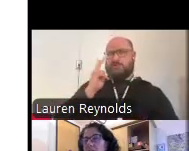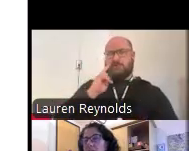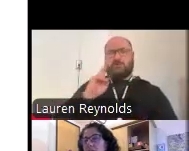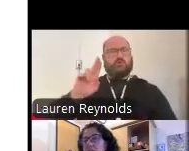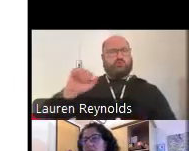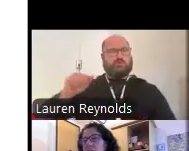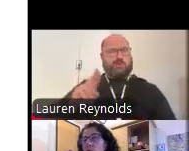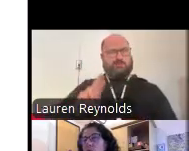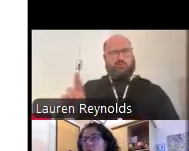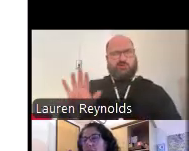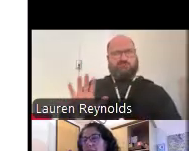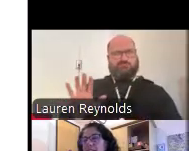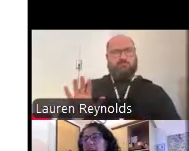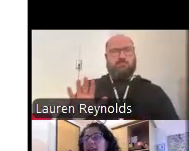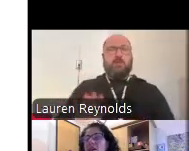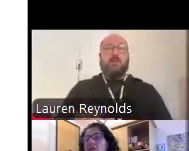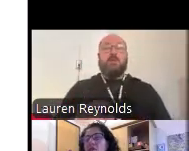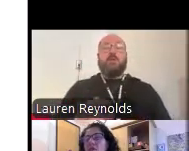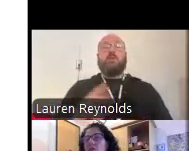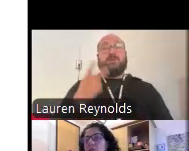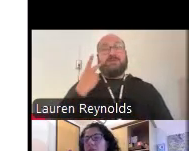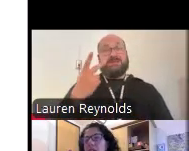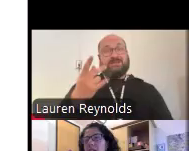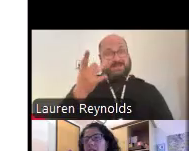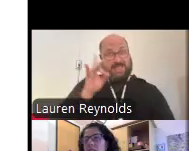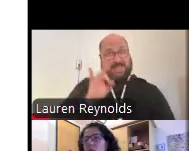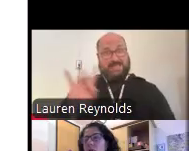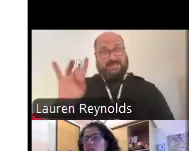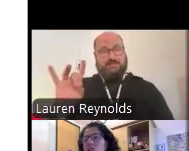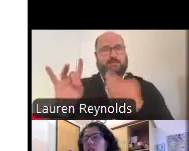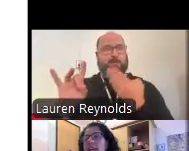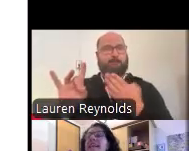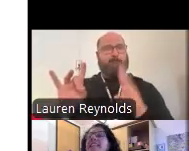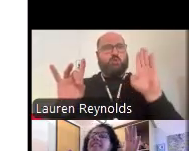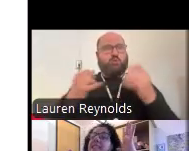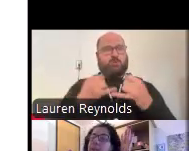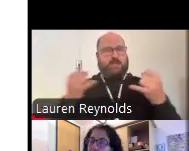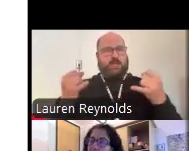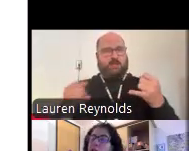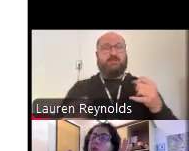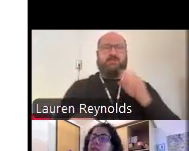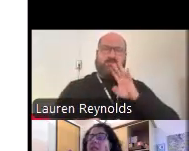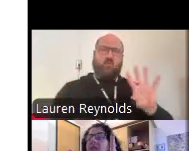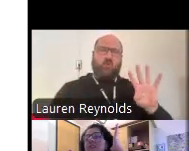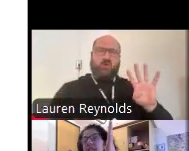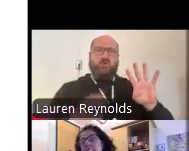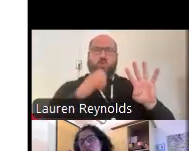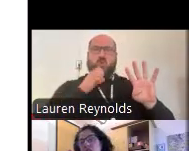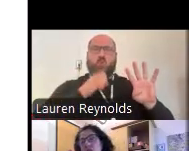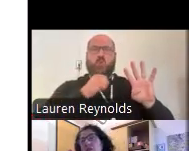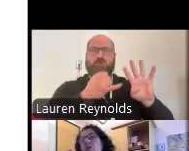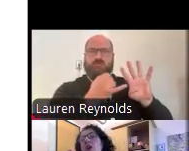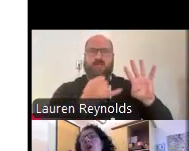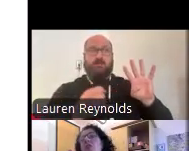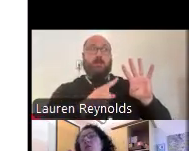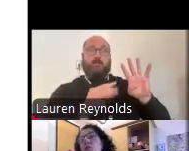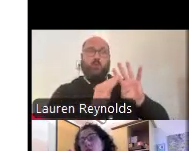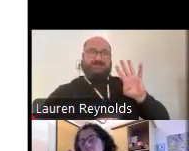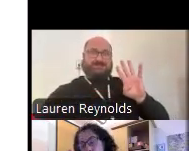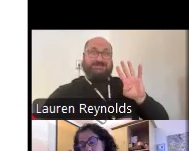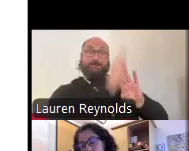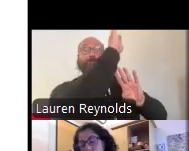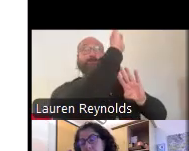8-year-olds represented here in this blue line and our 4-year-olds represented in this orange line, a steeper cumulative incidence curve for